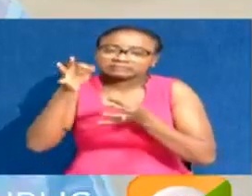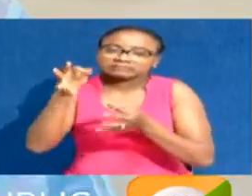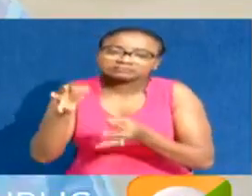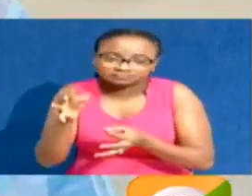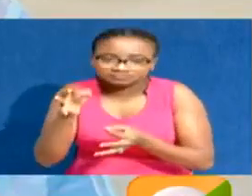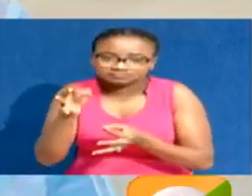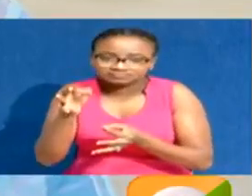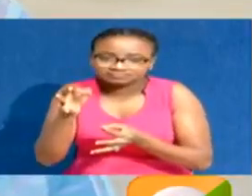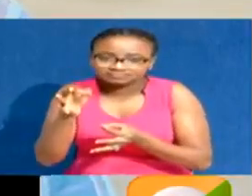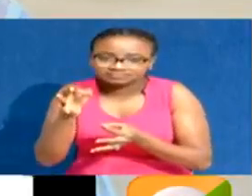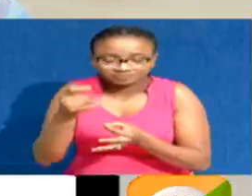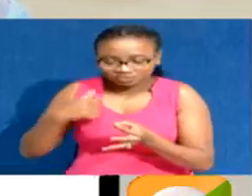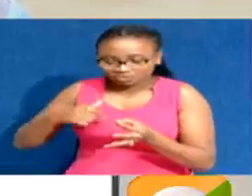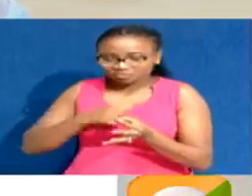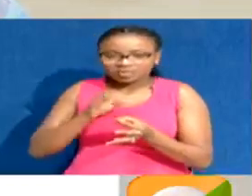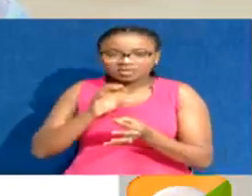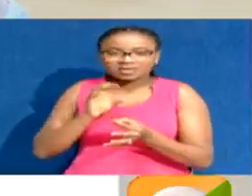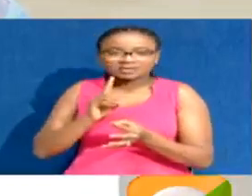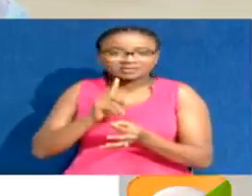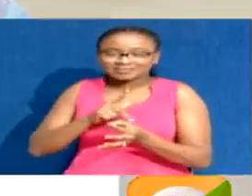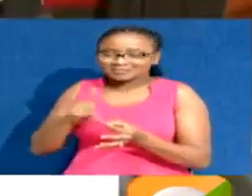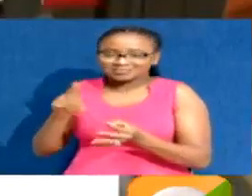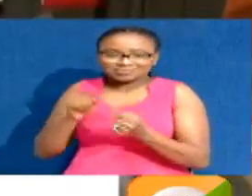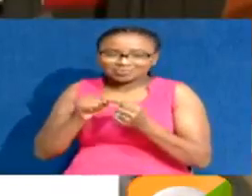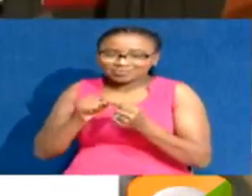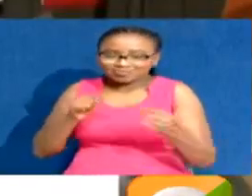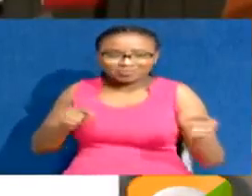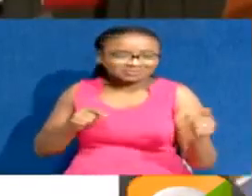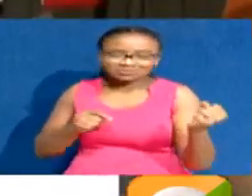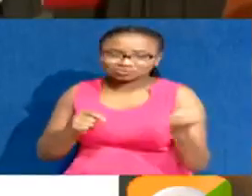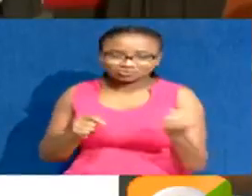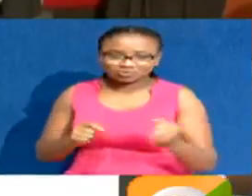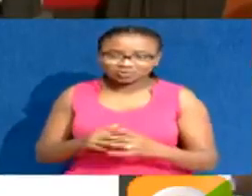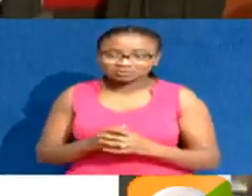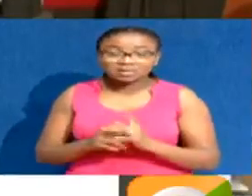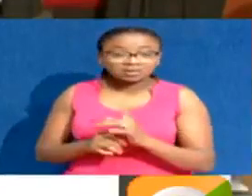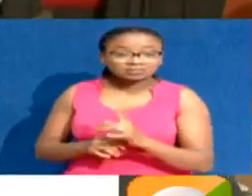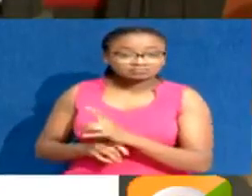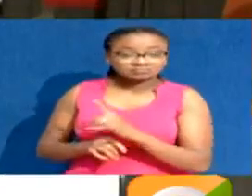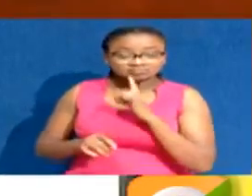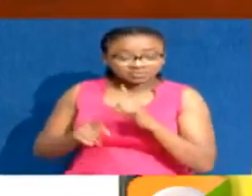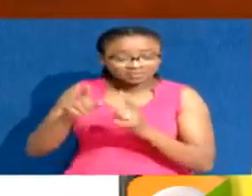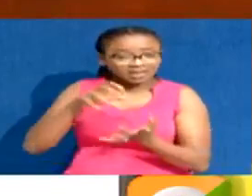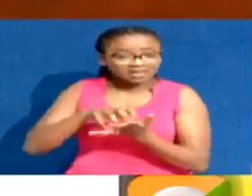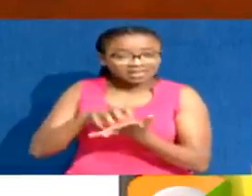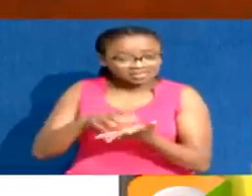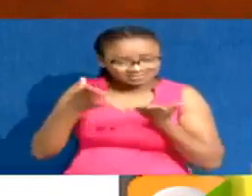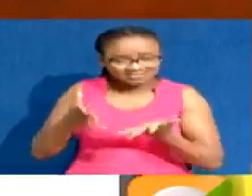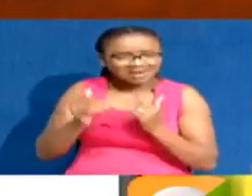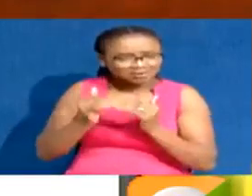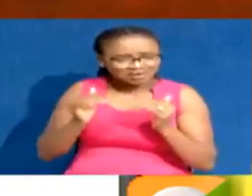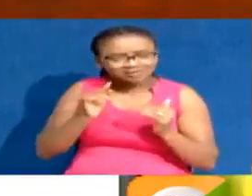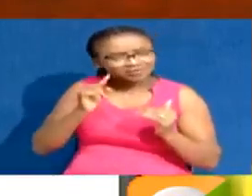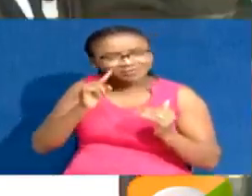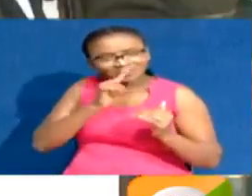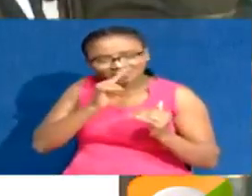and maybe application. As ODPP, we are going to strongly oppose that. The DPP further asserting that the murder trial is at a pivotal stage